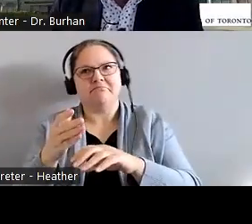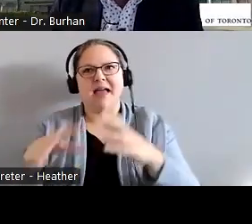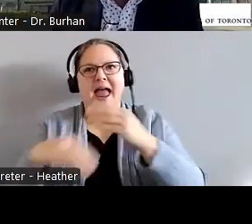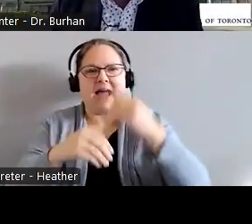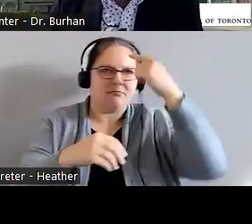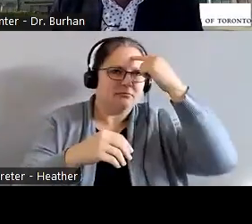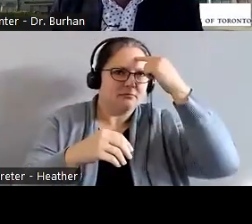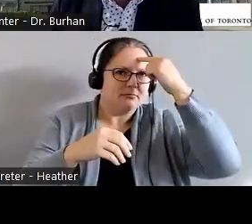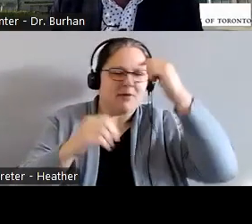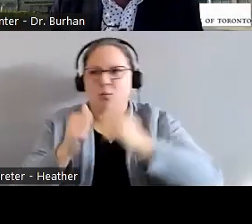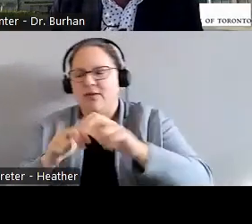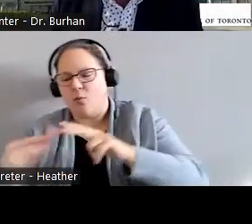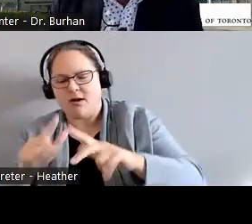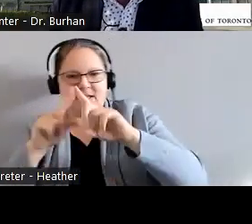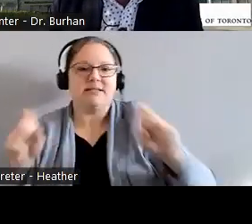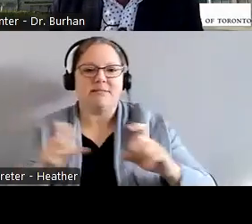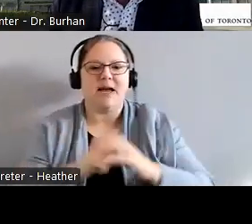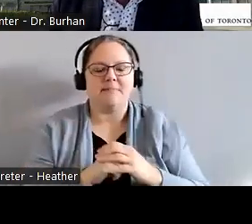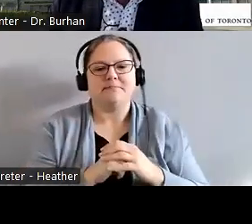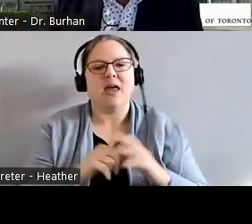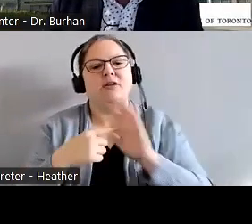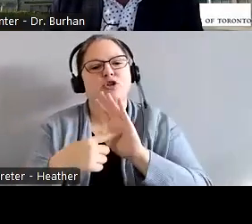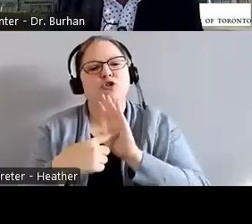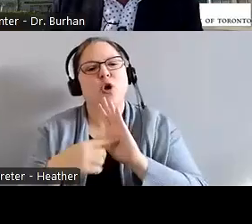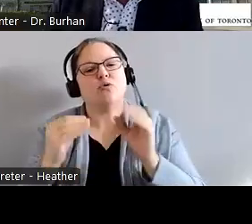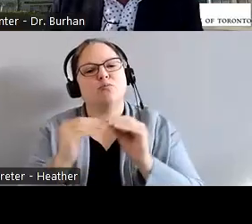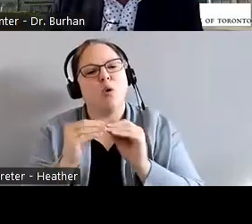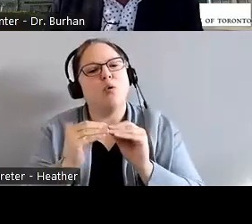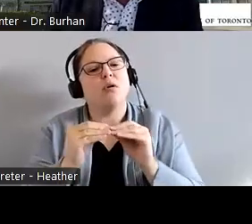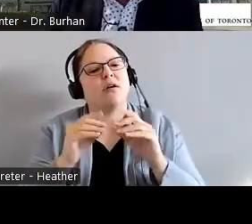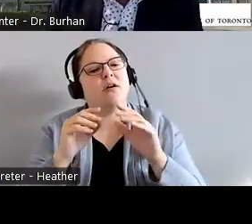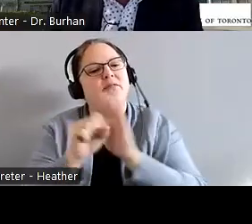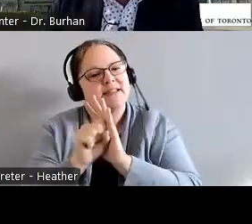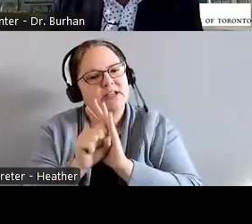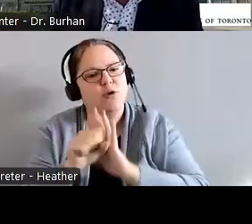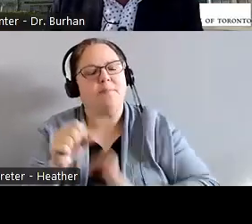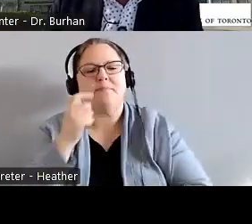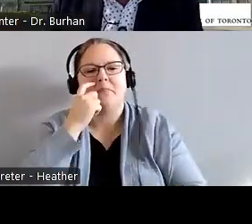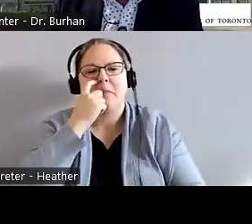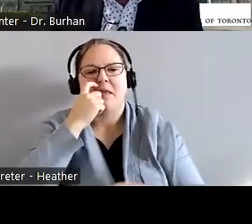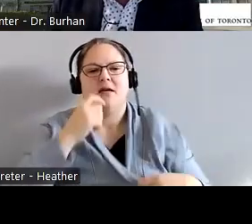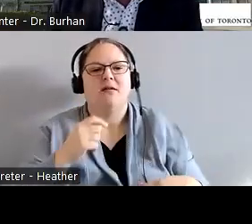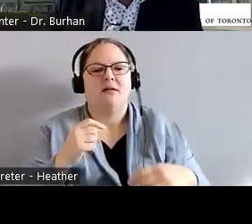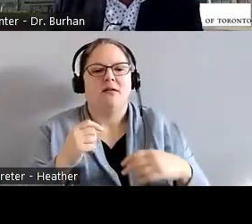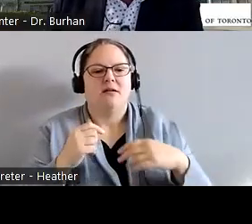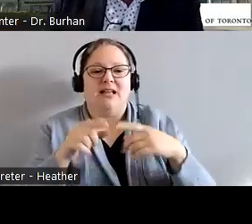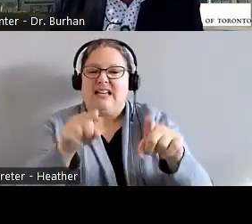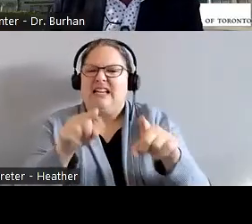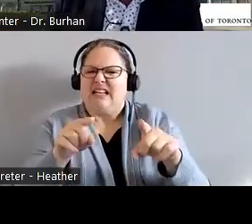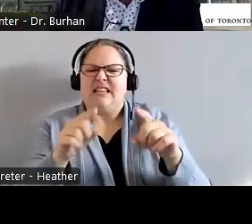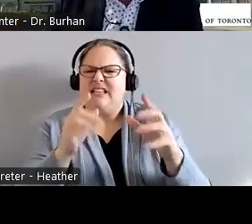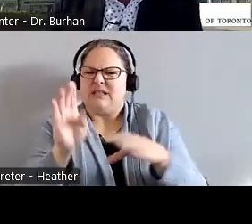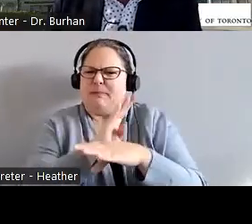motor complex syndrome. So, the question was, and I, this slide is busy, but I'm going to summarize it, that